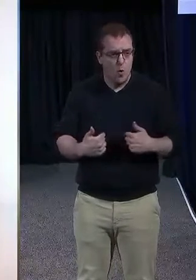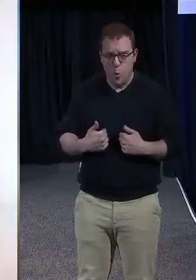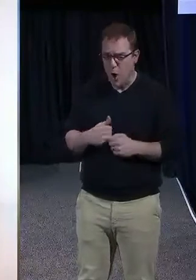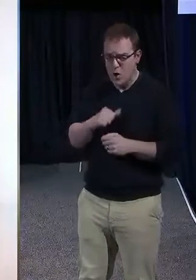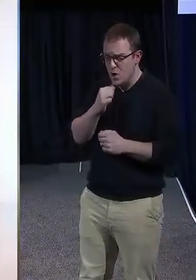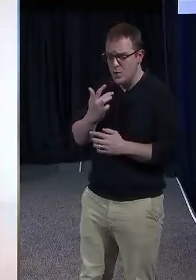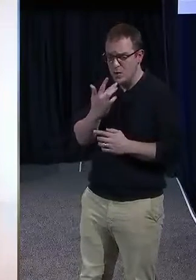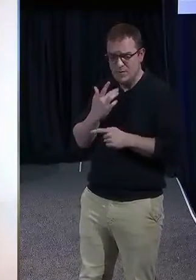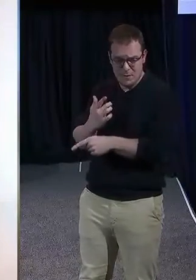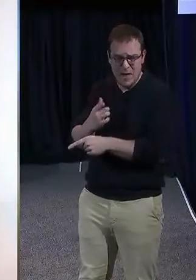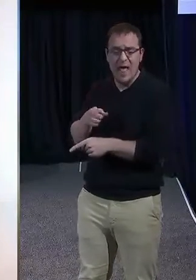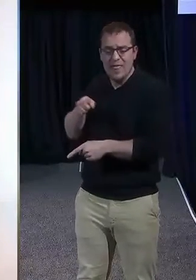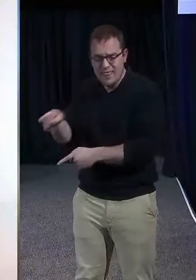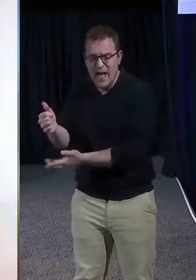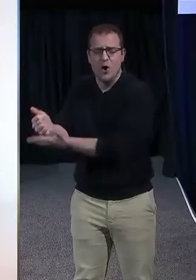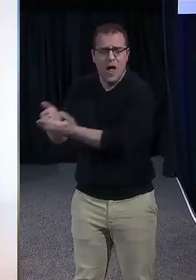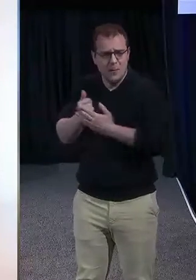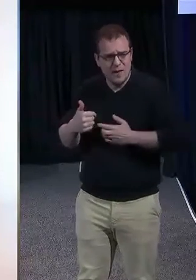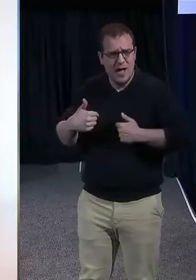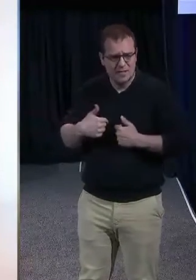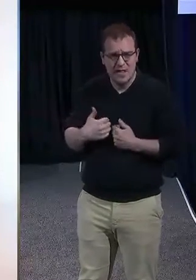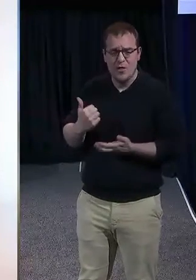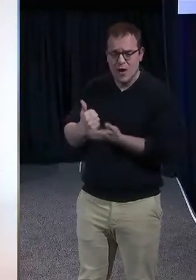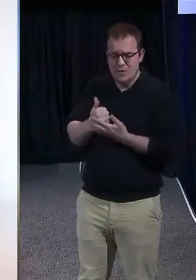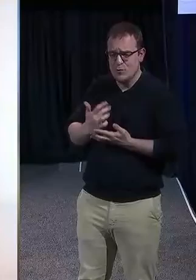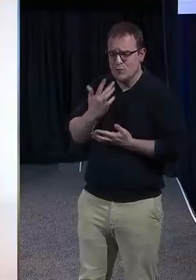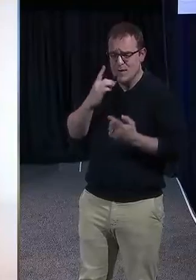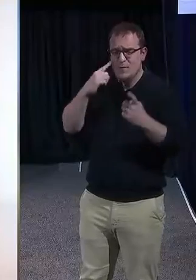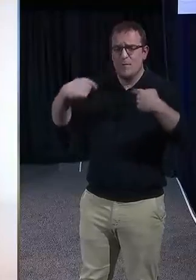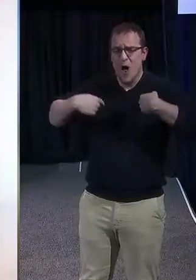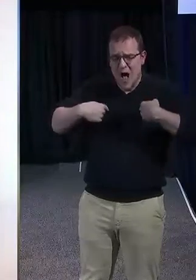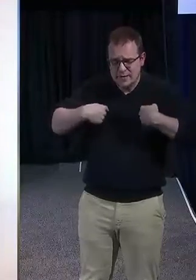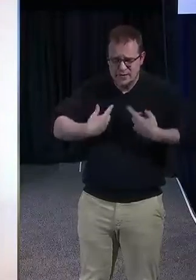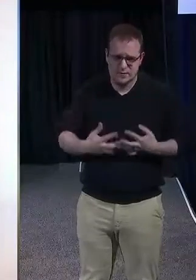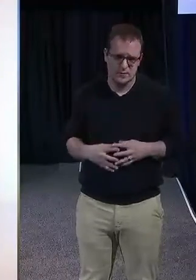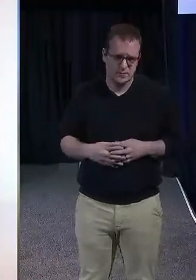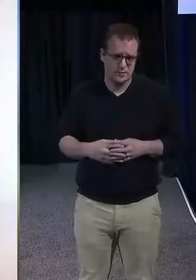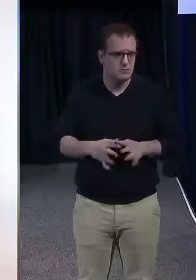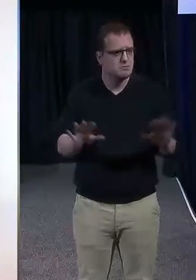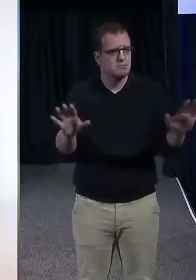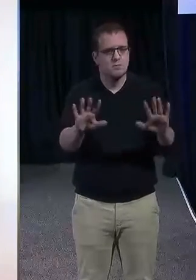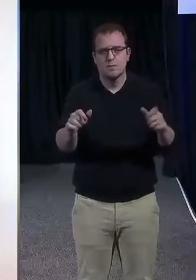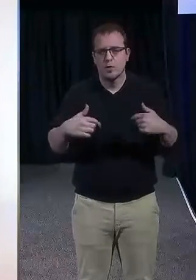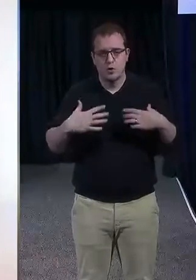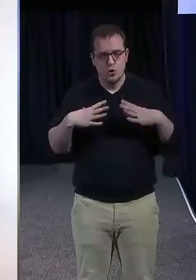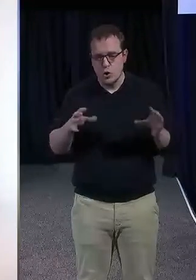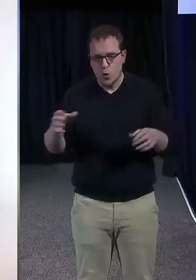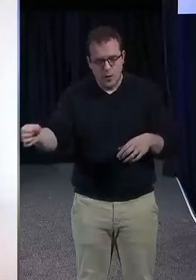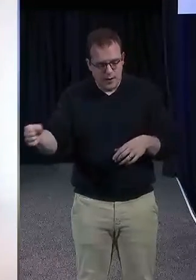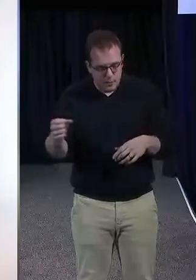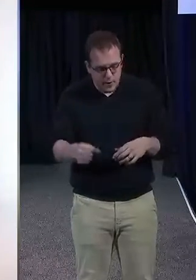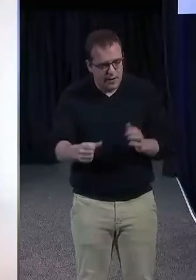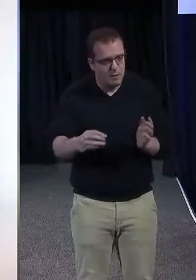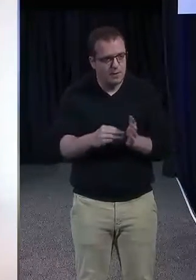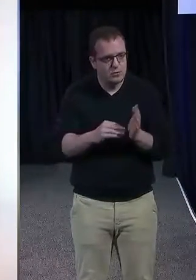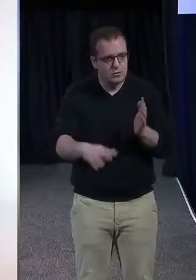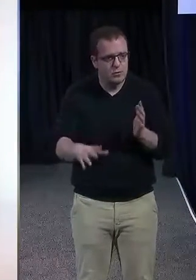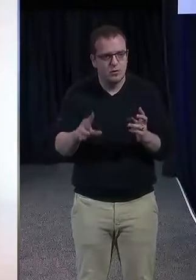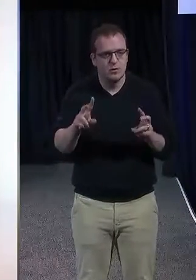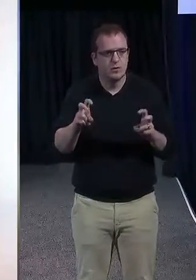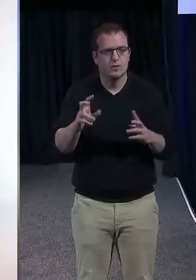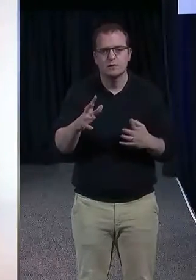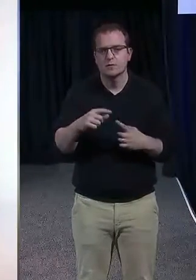favor, they're doing us a favor. You don't want to bring them in as students with